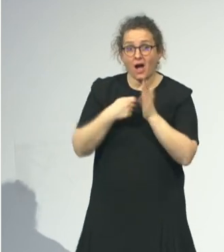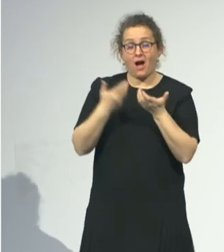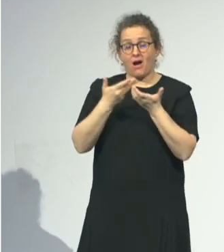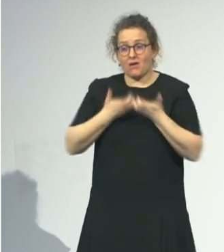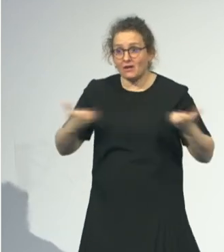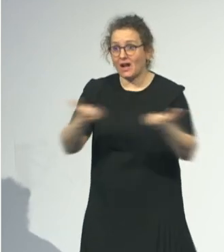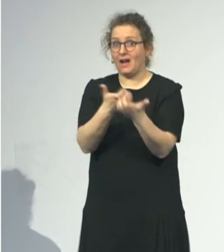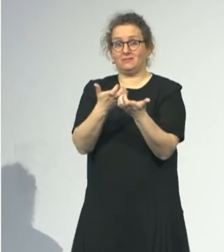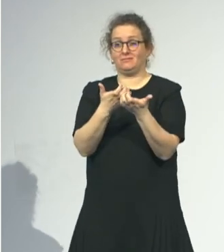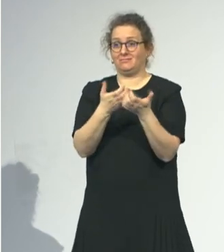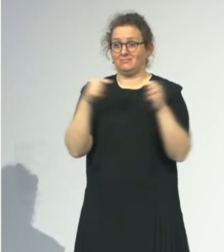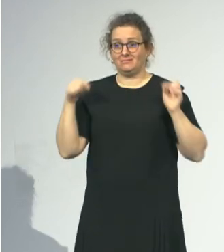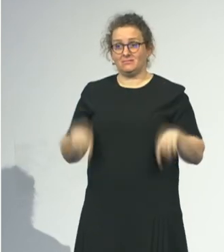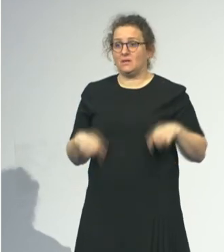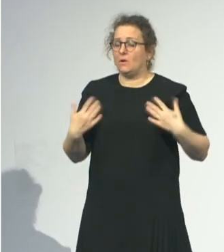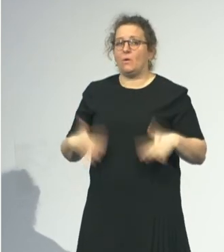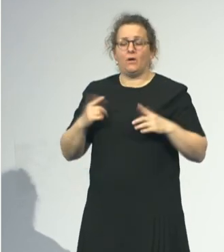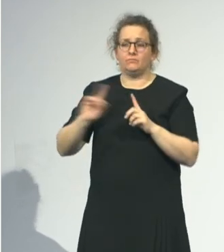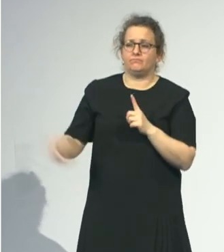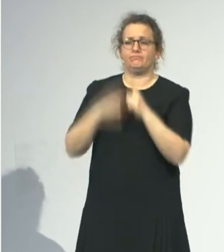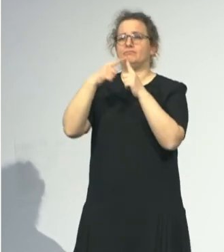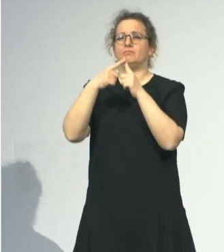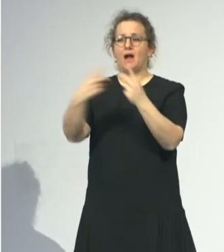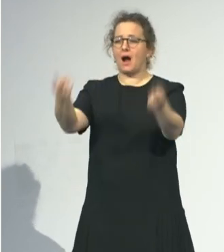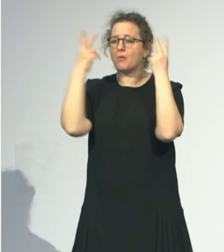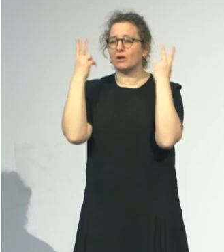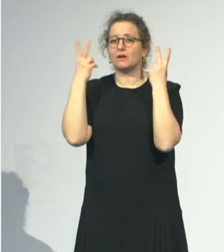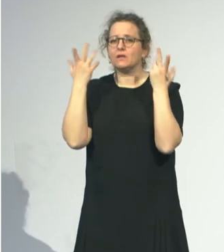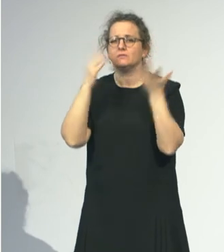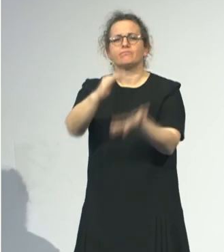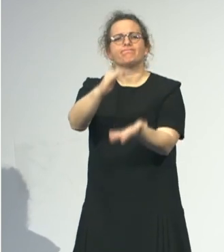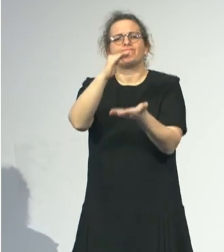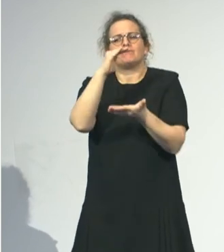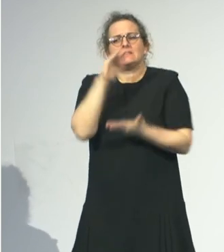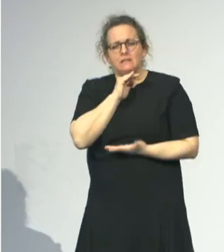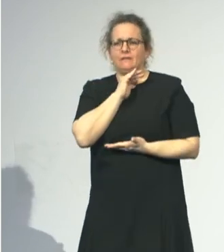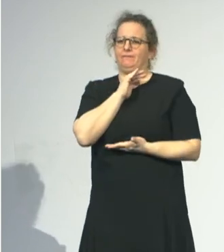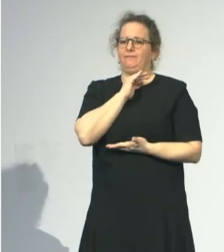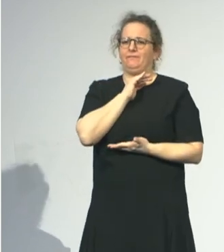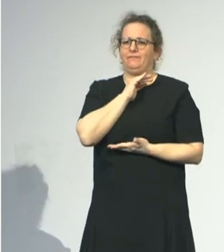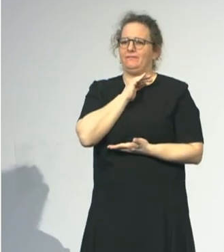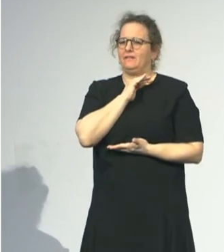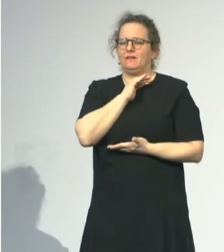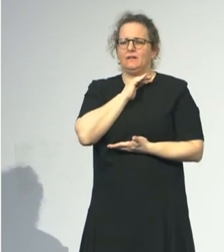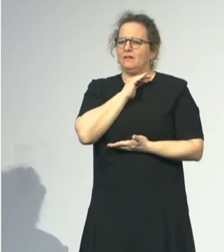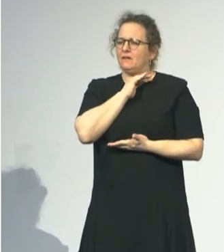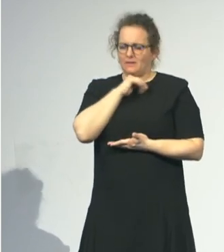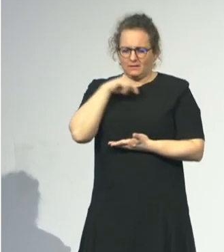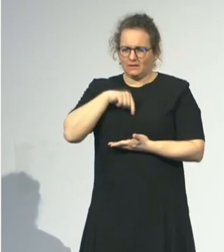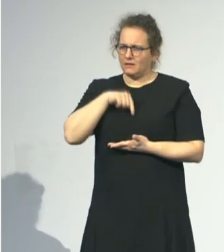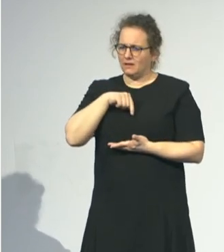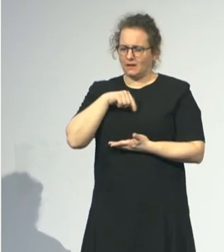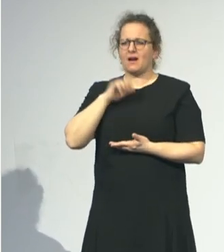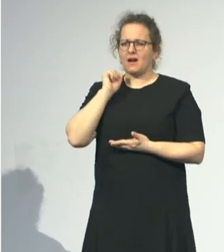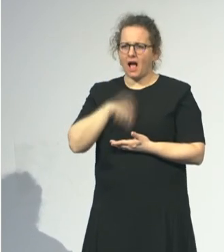the more important opportunity, I think, that is to work for the integration of my